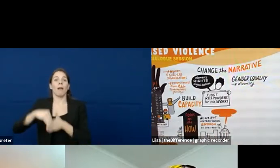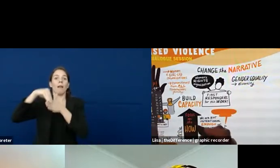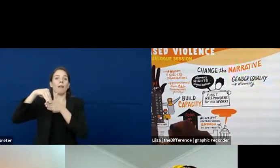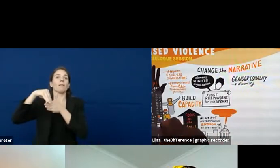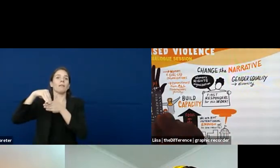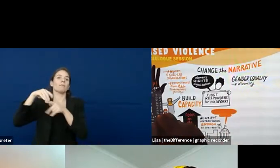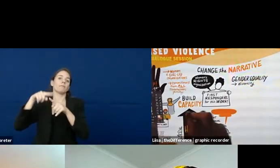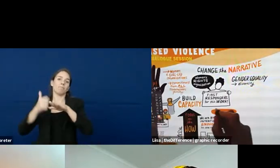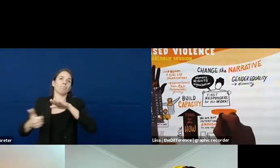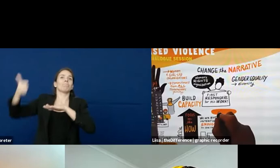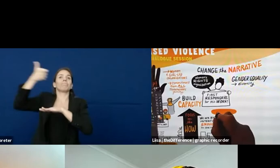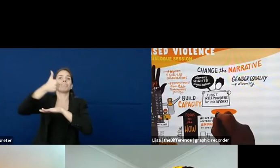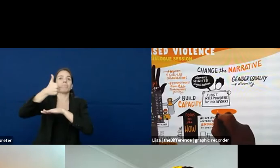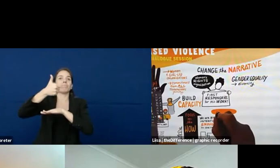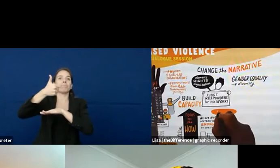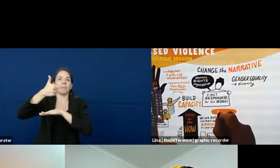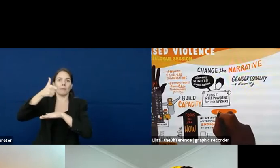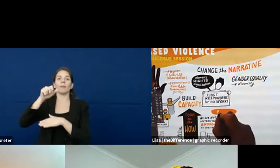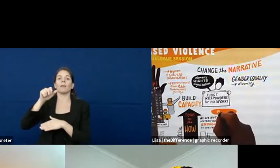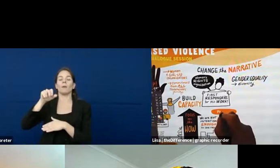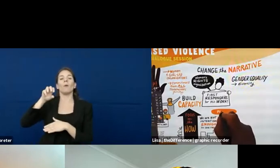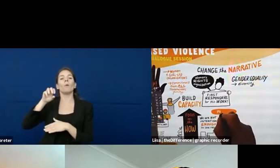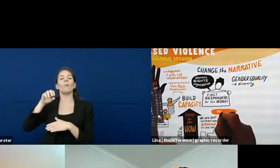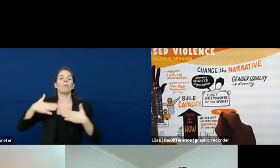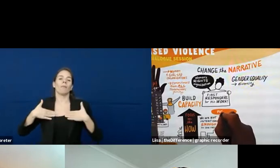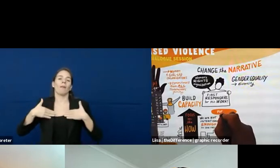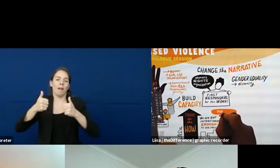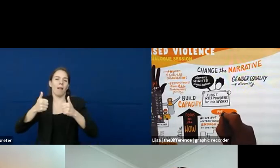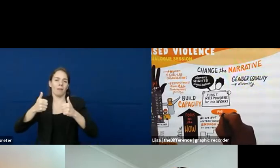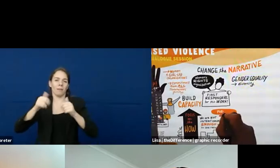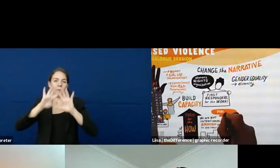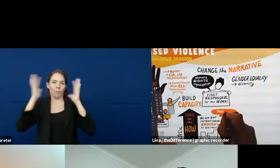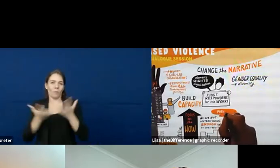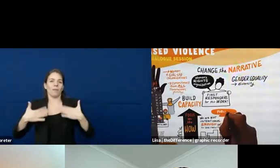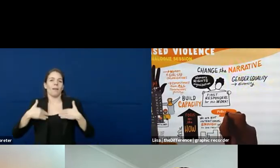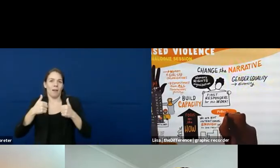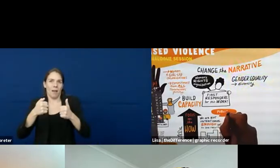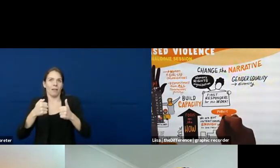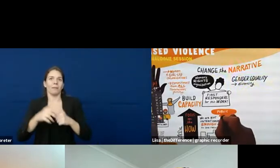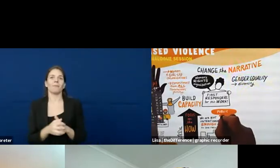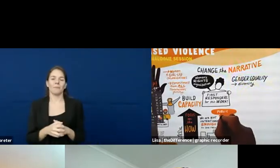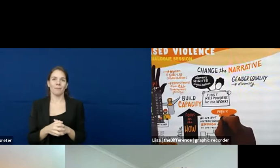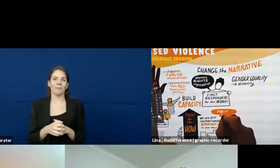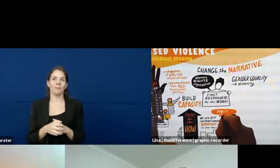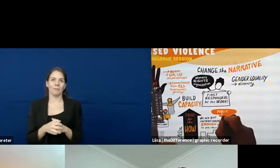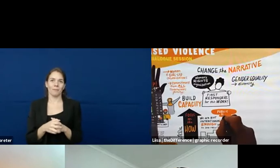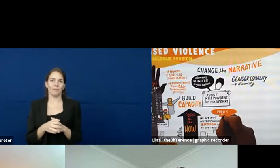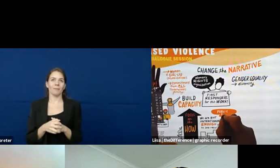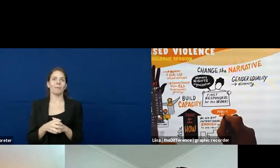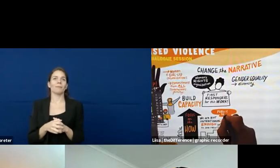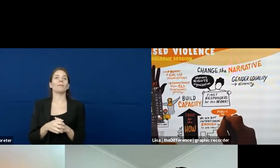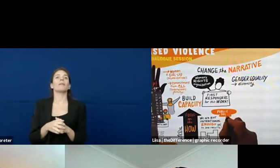Dr. Simelela, what I would like to ask you is, what strategies do you think are critical